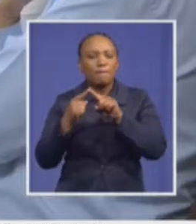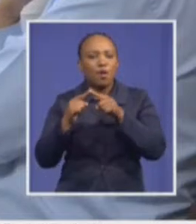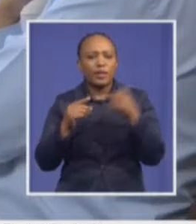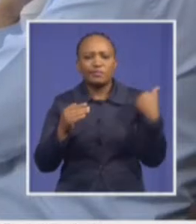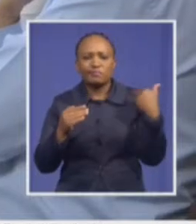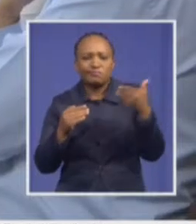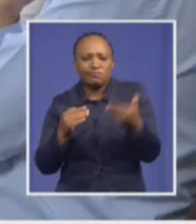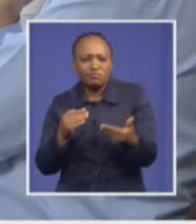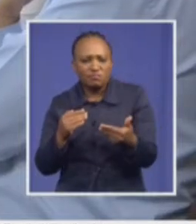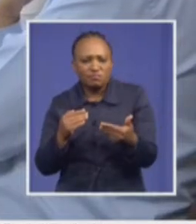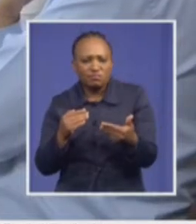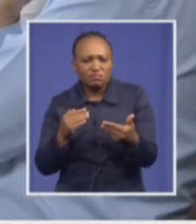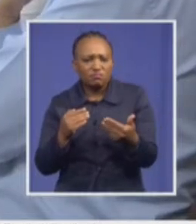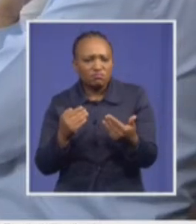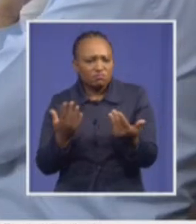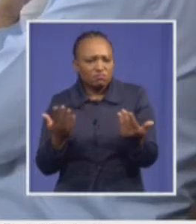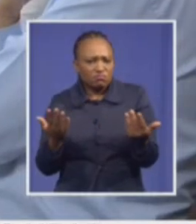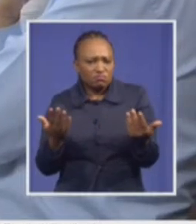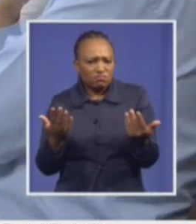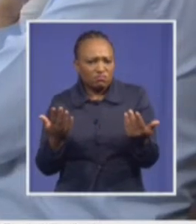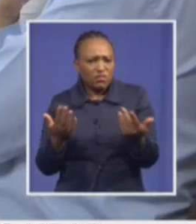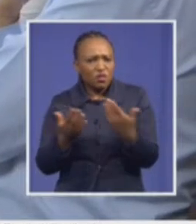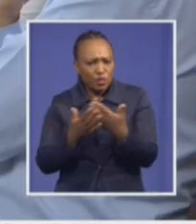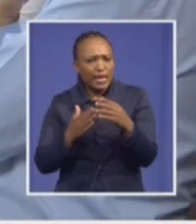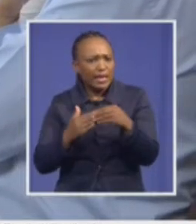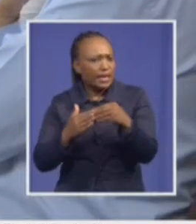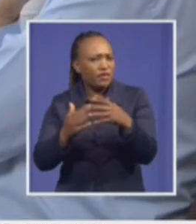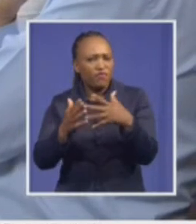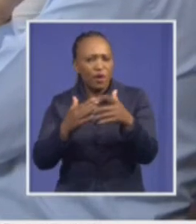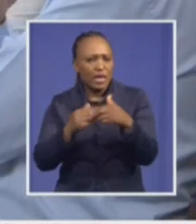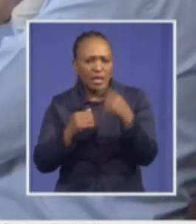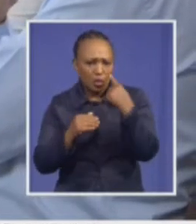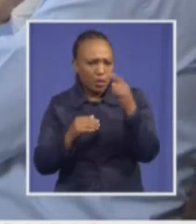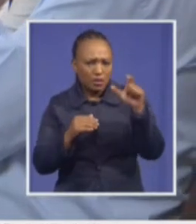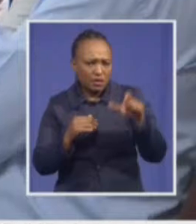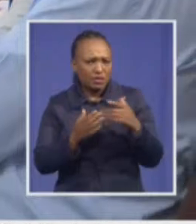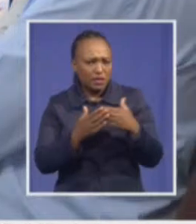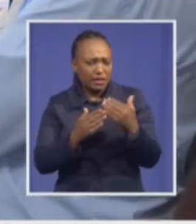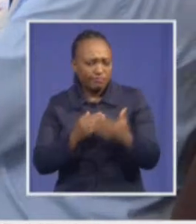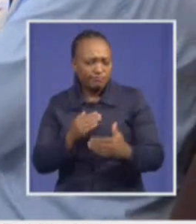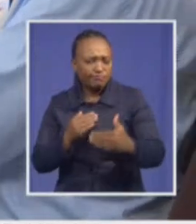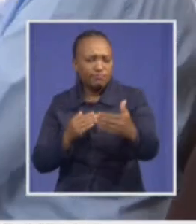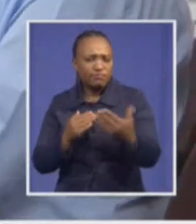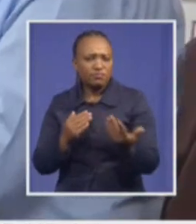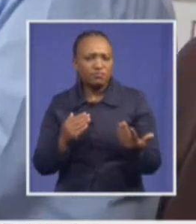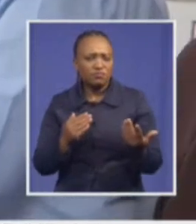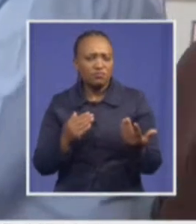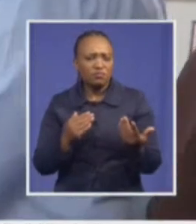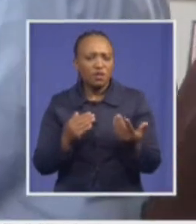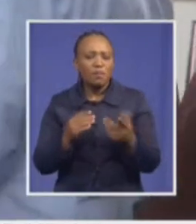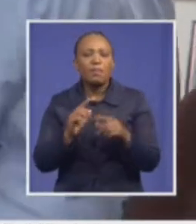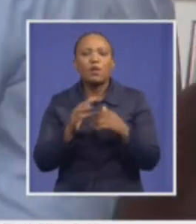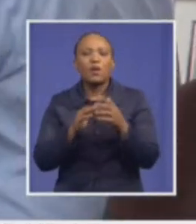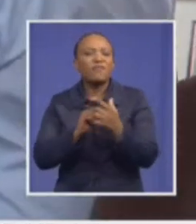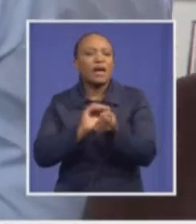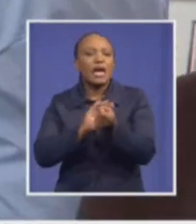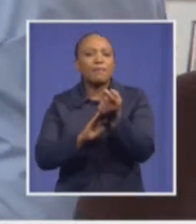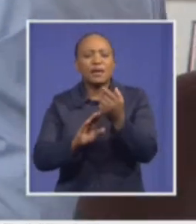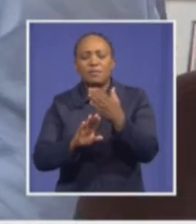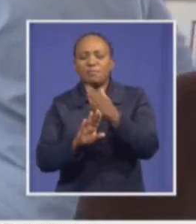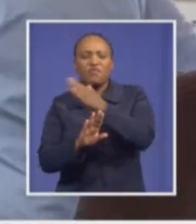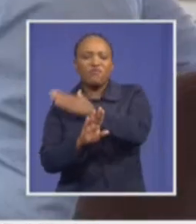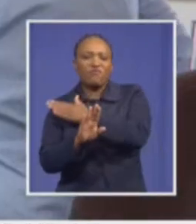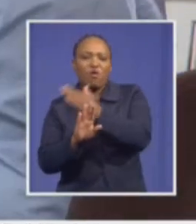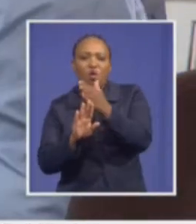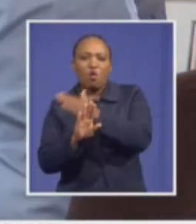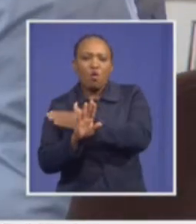lead on any of those emails. But the ones before, what happened between the legal officer and Norton's attorneys and this